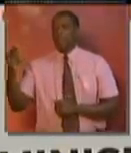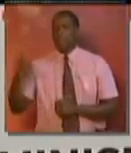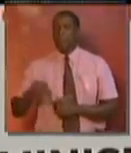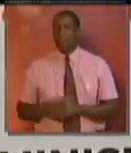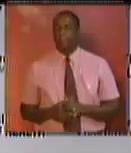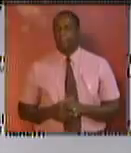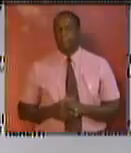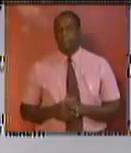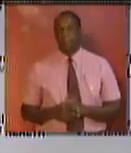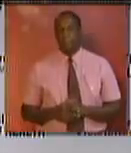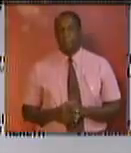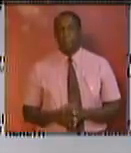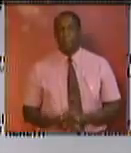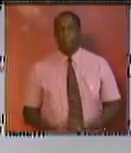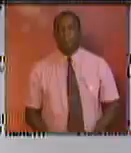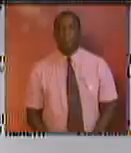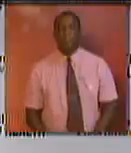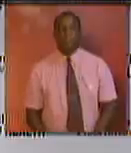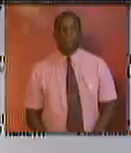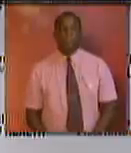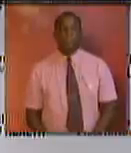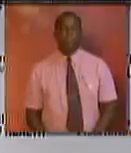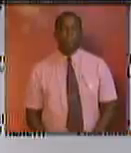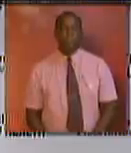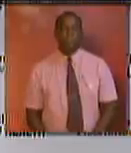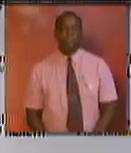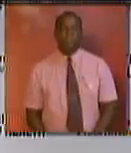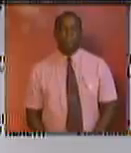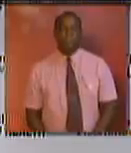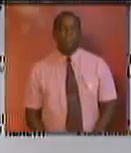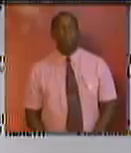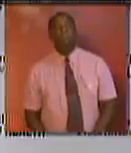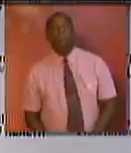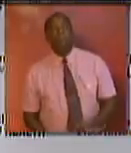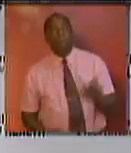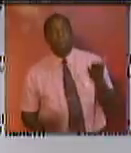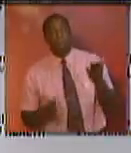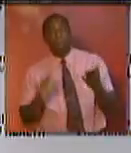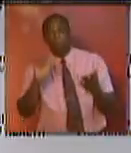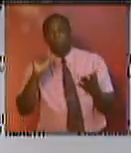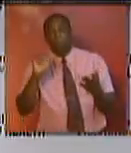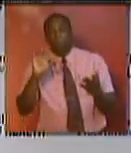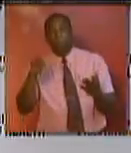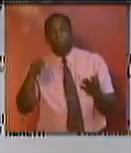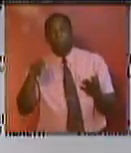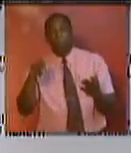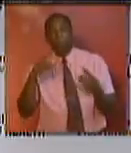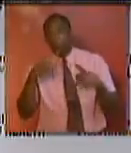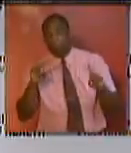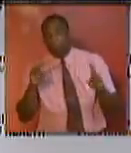infections. Thank you, Dr. Hinds. And we go to ACP News for follow-up question.